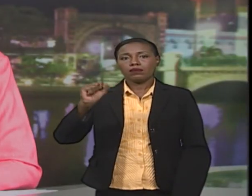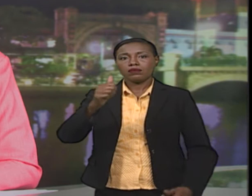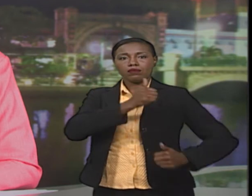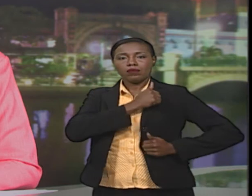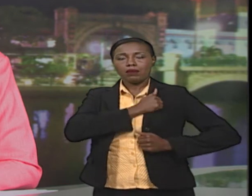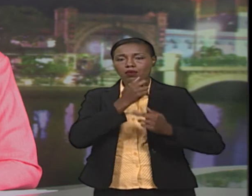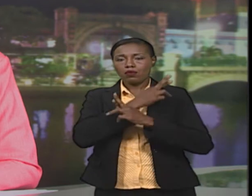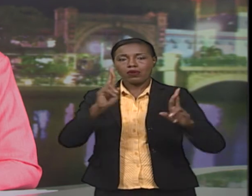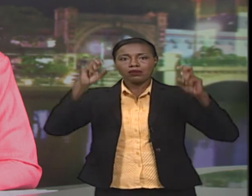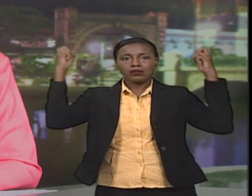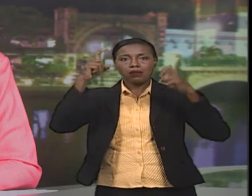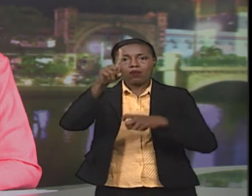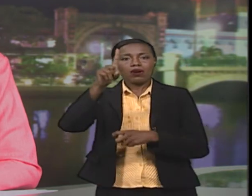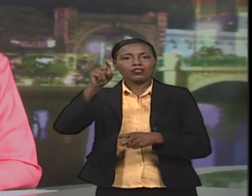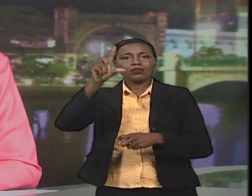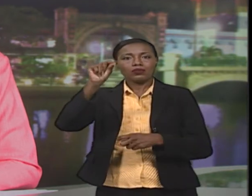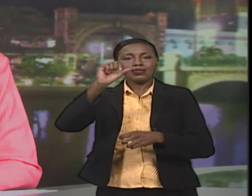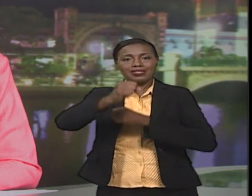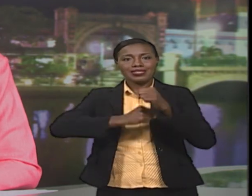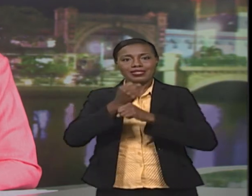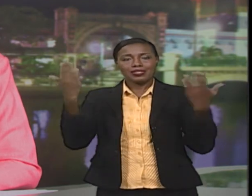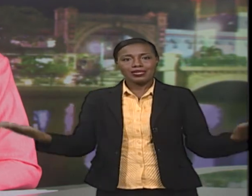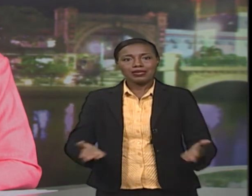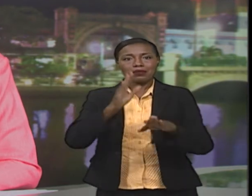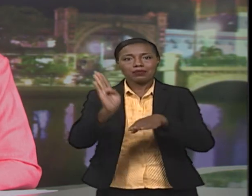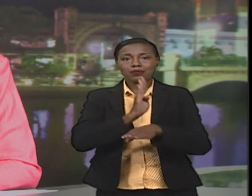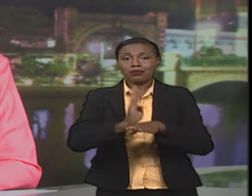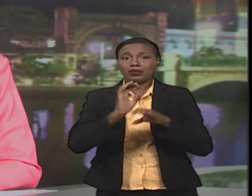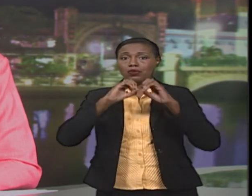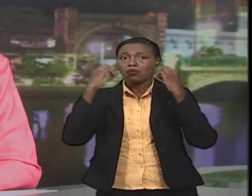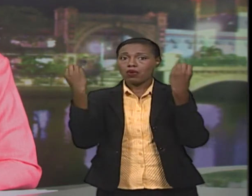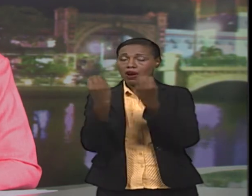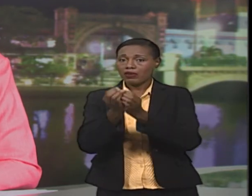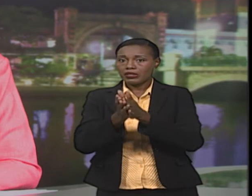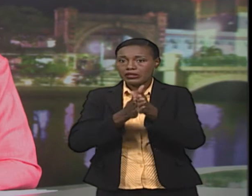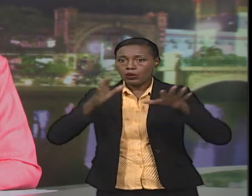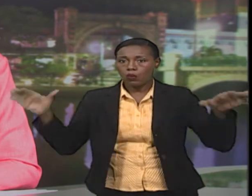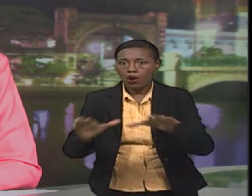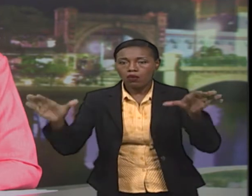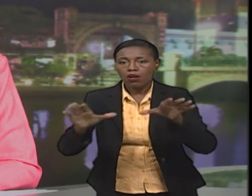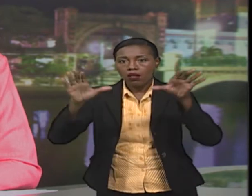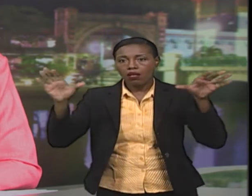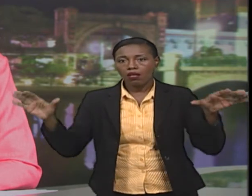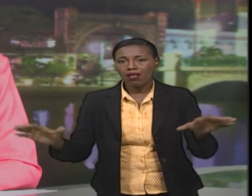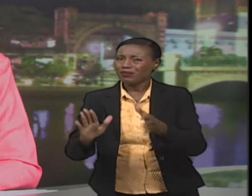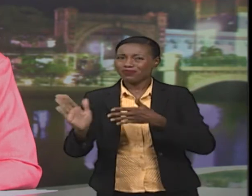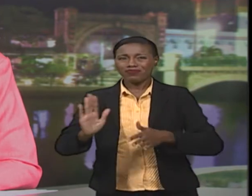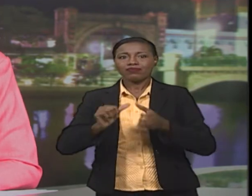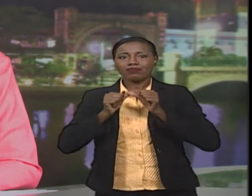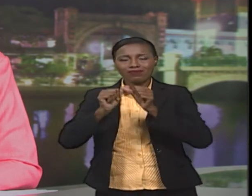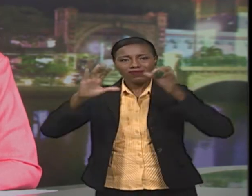celebrate 120 years in Barbados, the organization is not slowing down on its charitable work here. Chairman of the